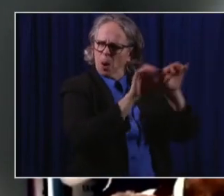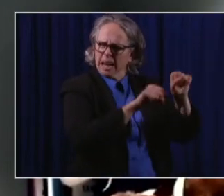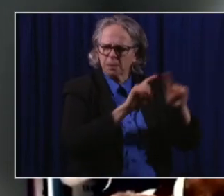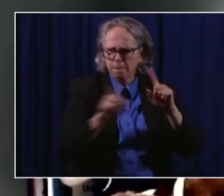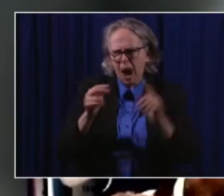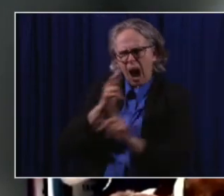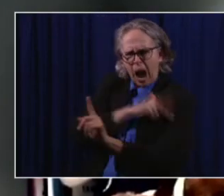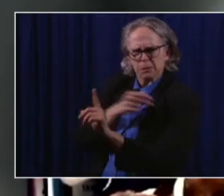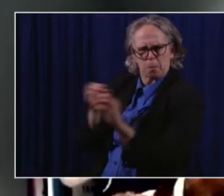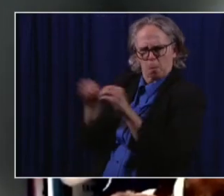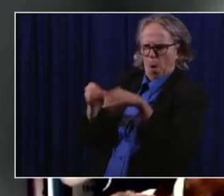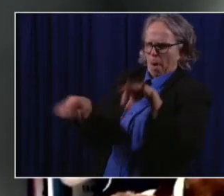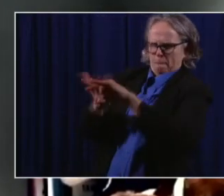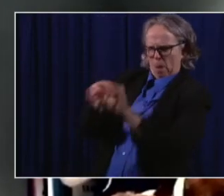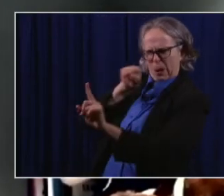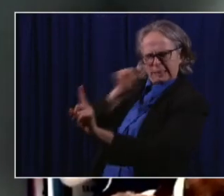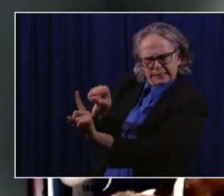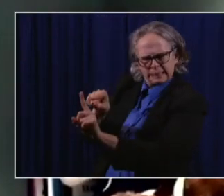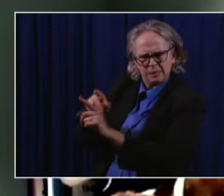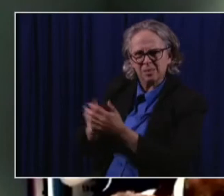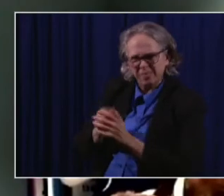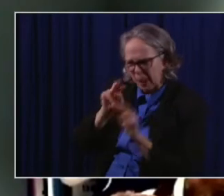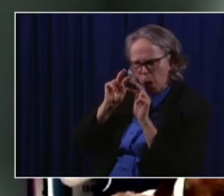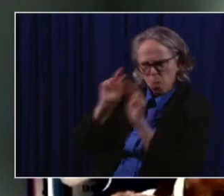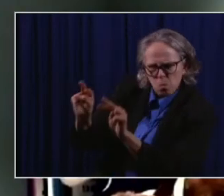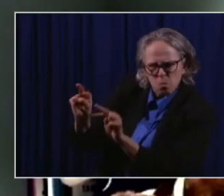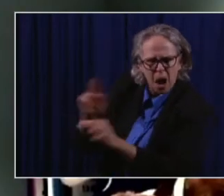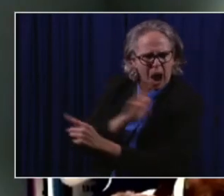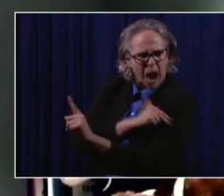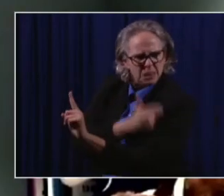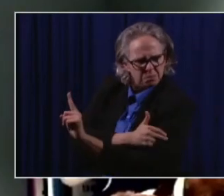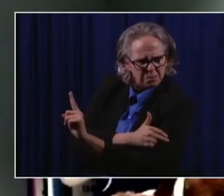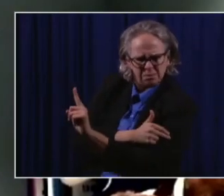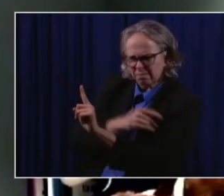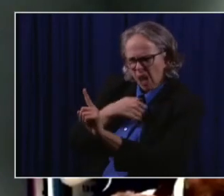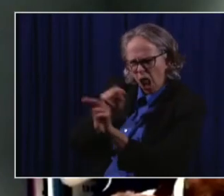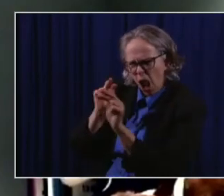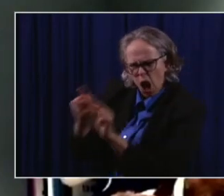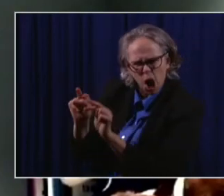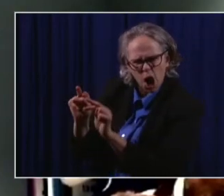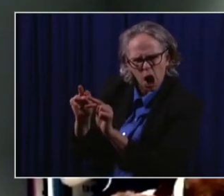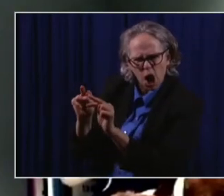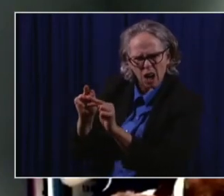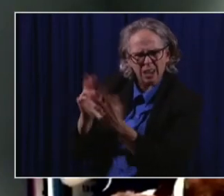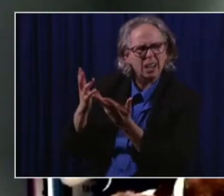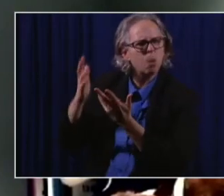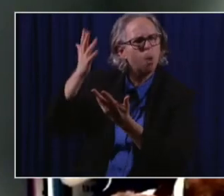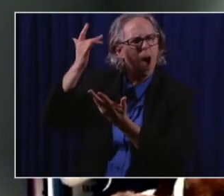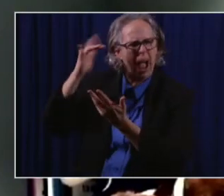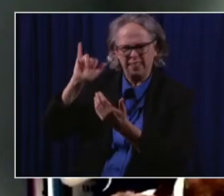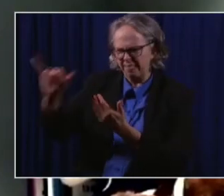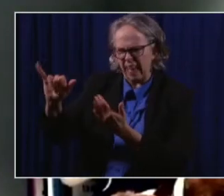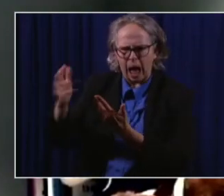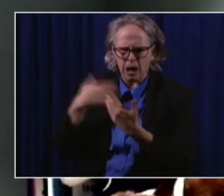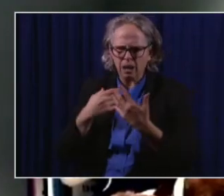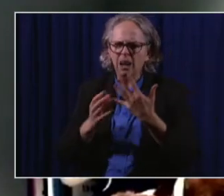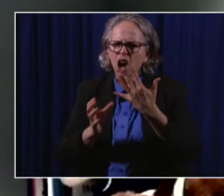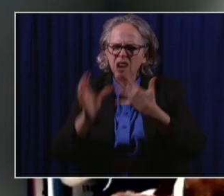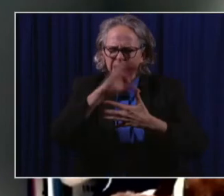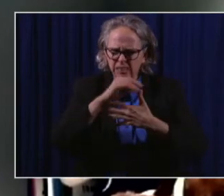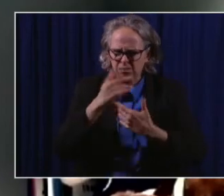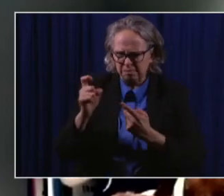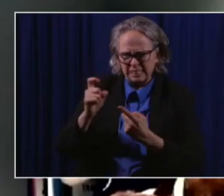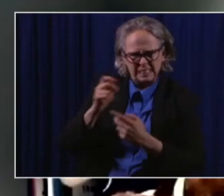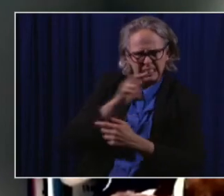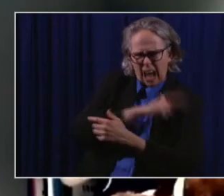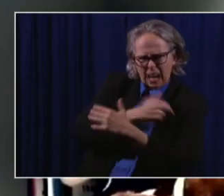same way in April as we do now. So it's a pretty consistent number. If the hospitalization rate is going up, the disease burden from COVID in Ohio